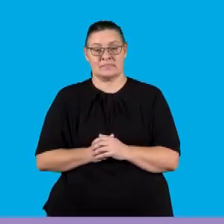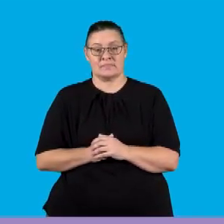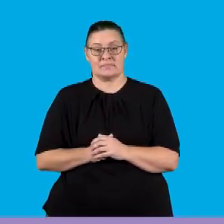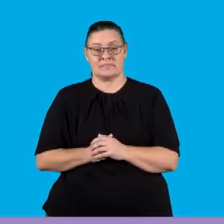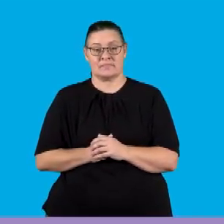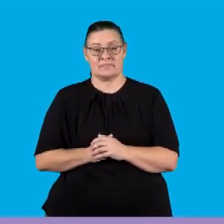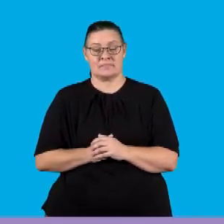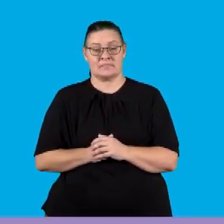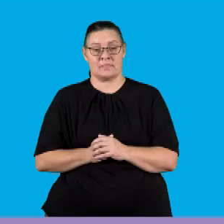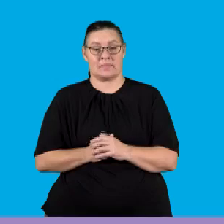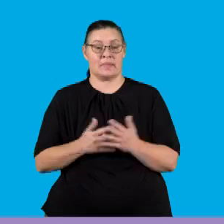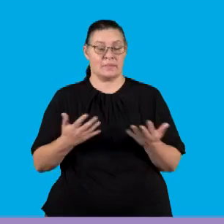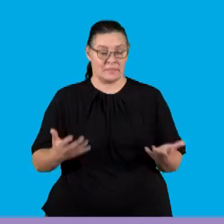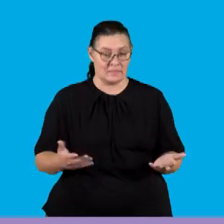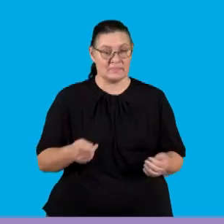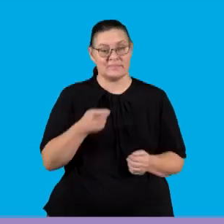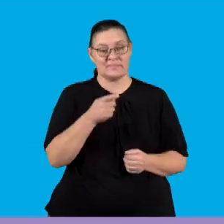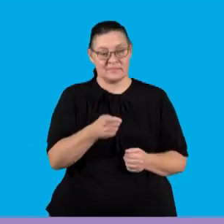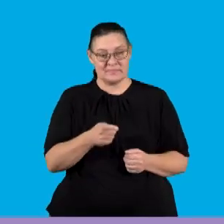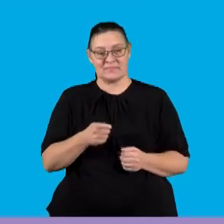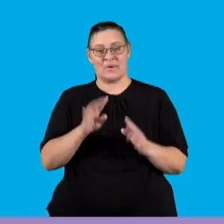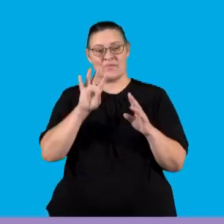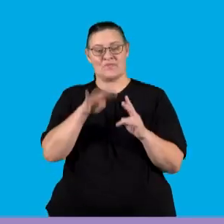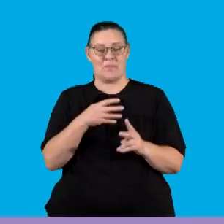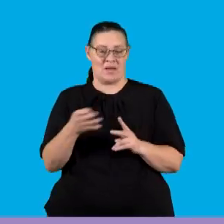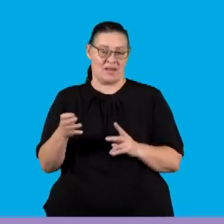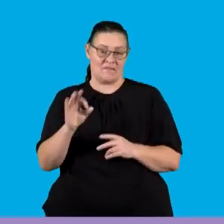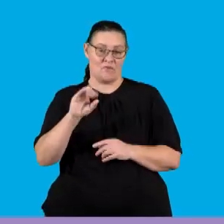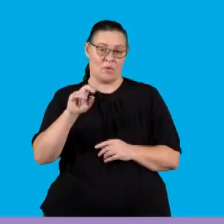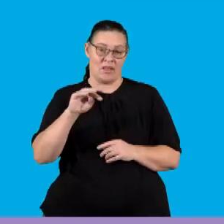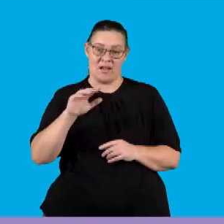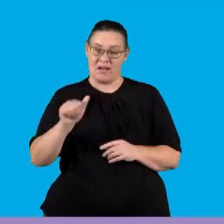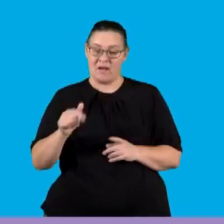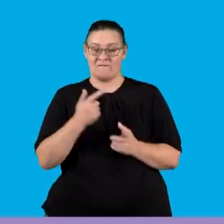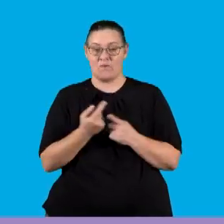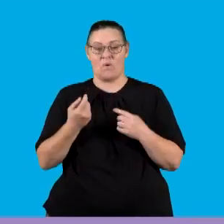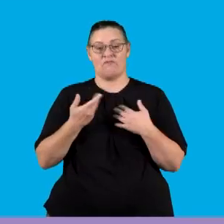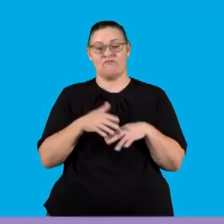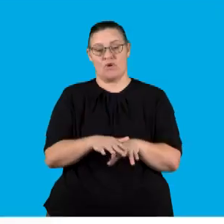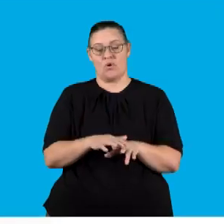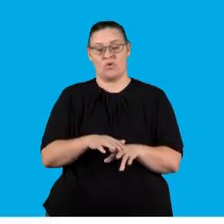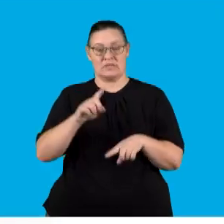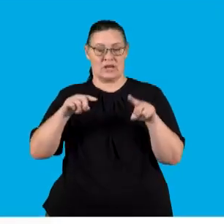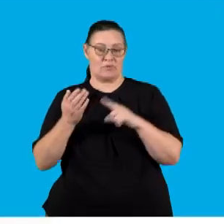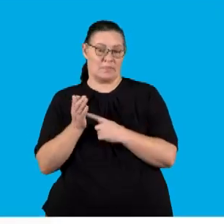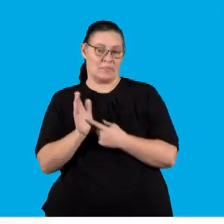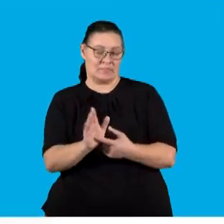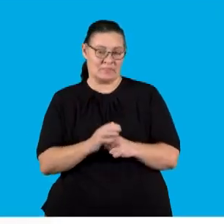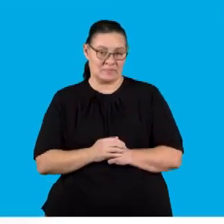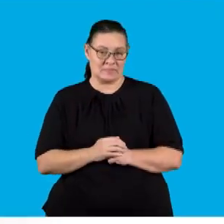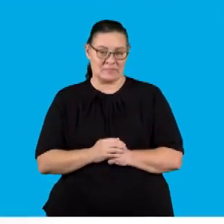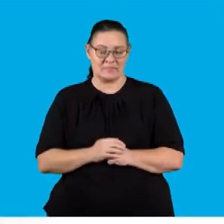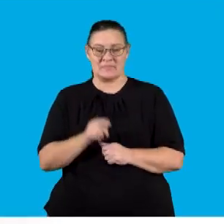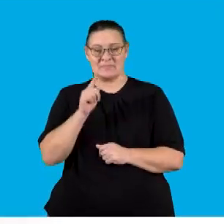8 there. So that would be the formula for this flow diagram.